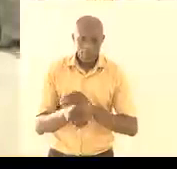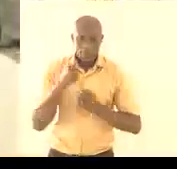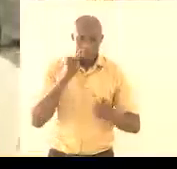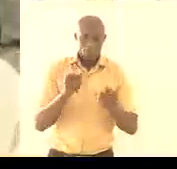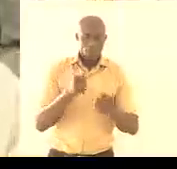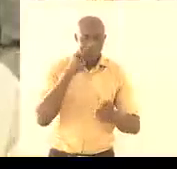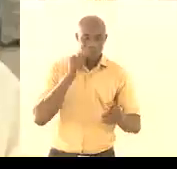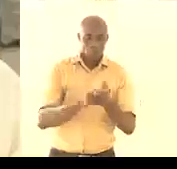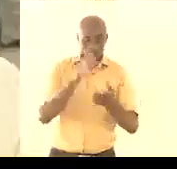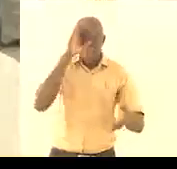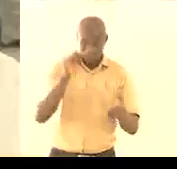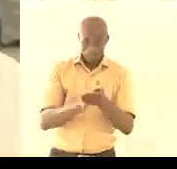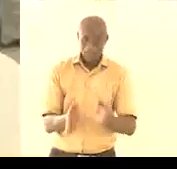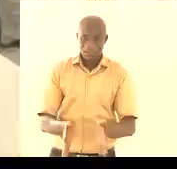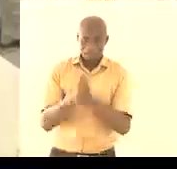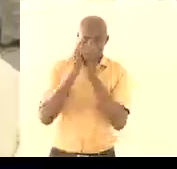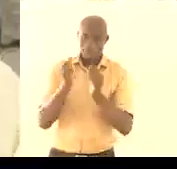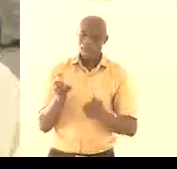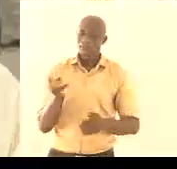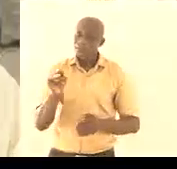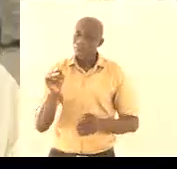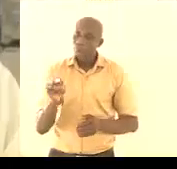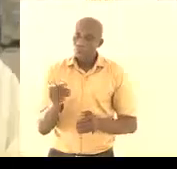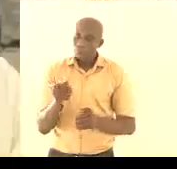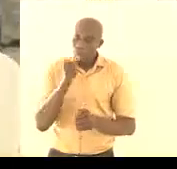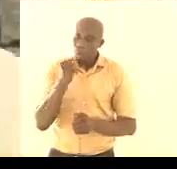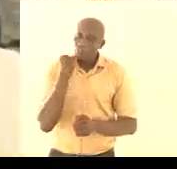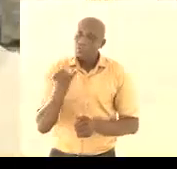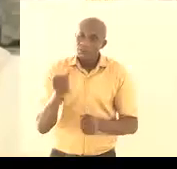them, is everything okay?